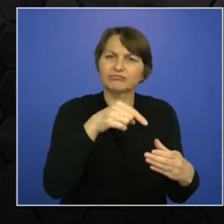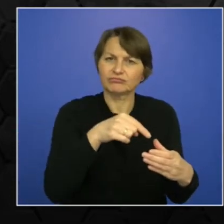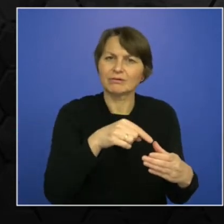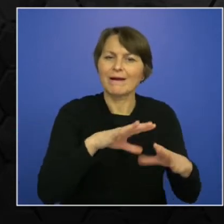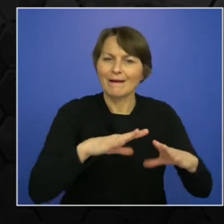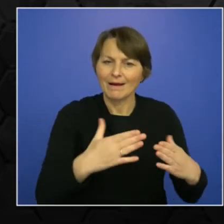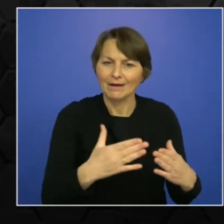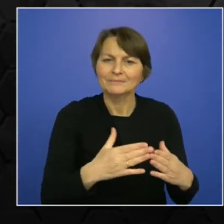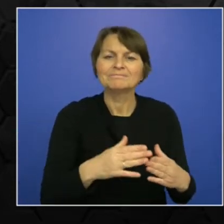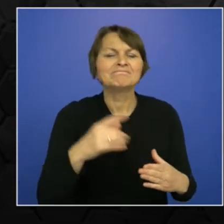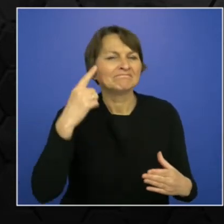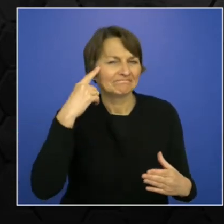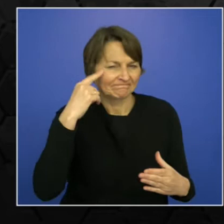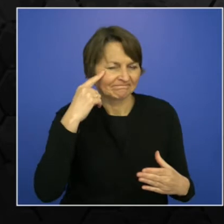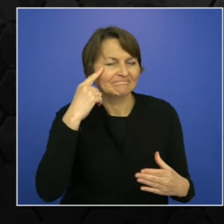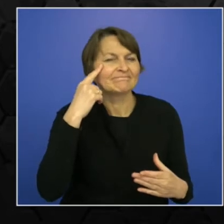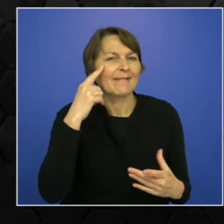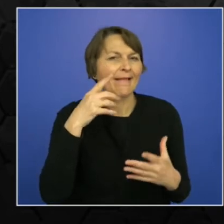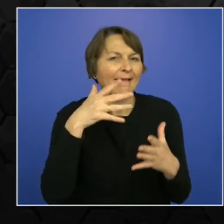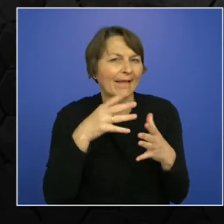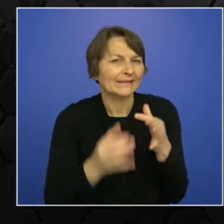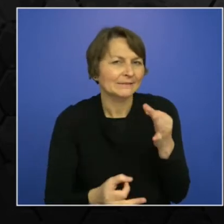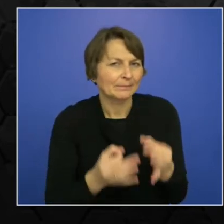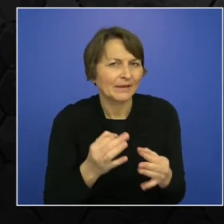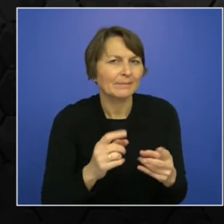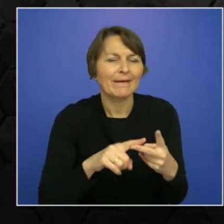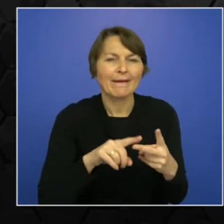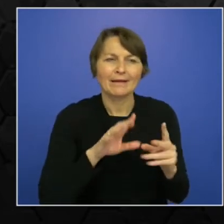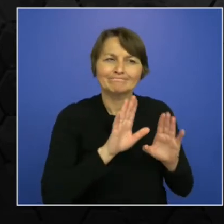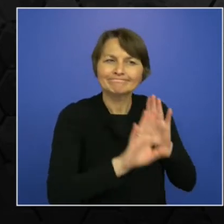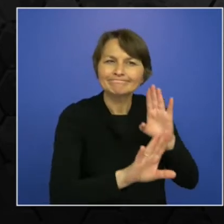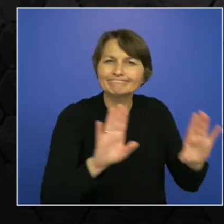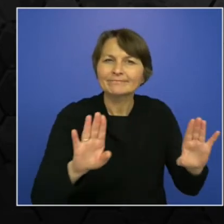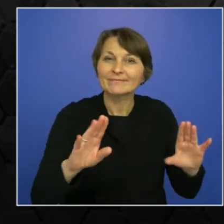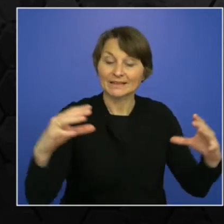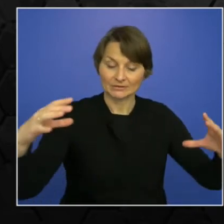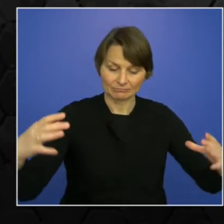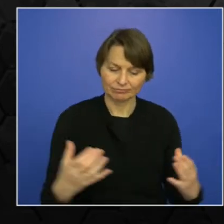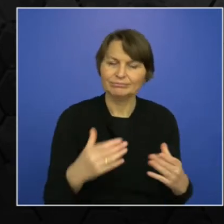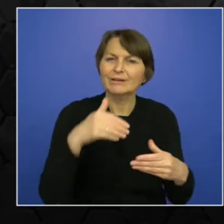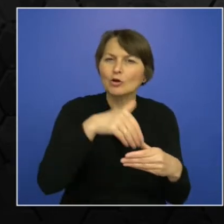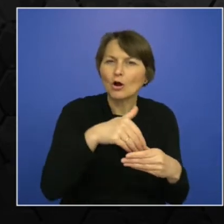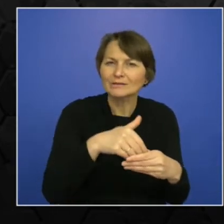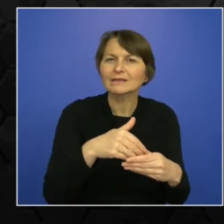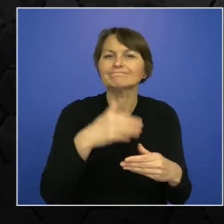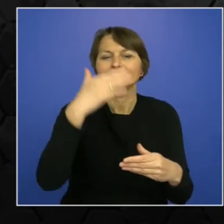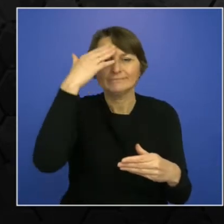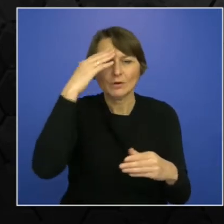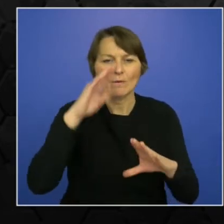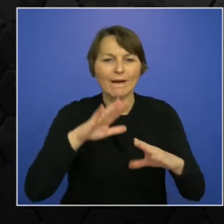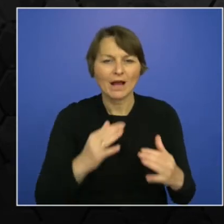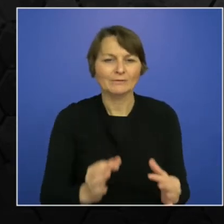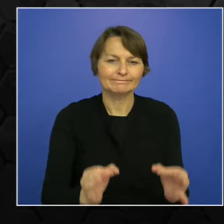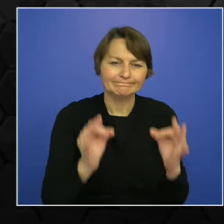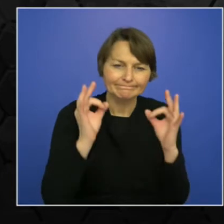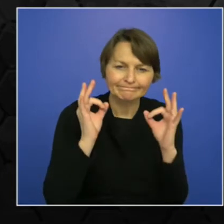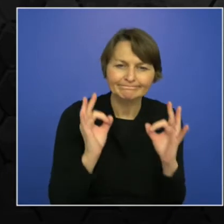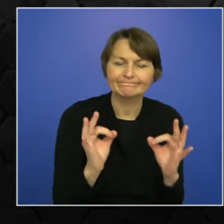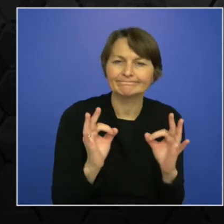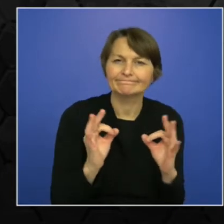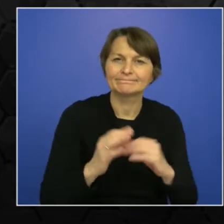adaptive interface, and targeted content, chatbot, and voice-enabled virtual assistant